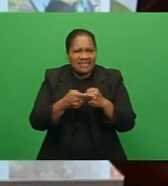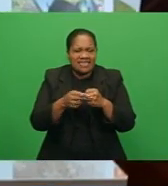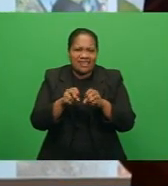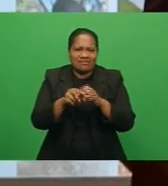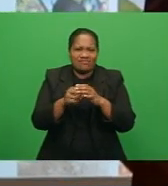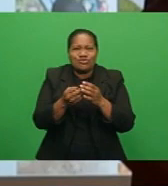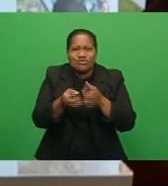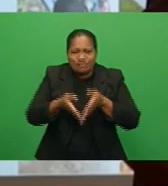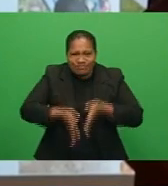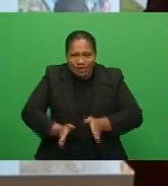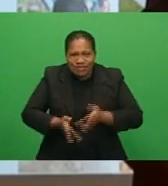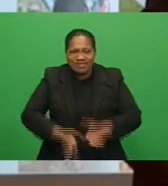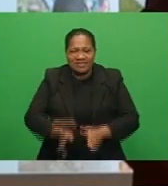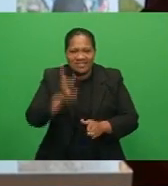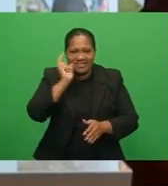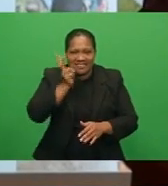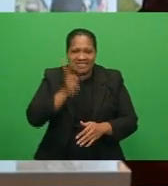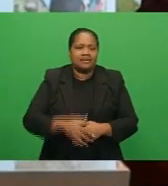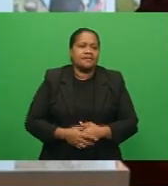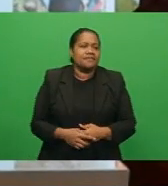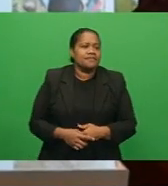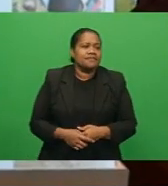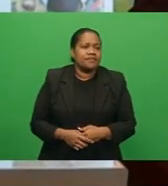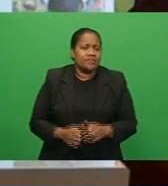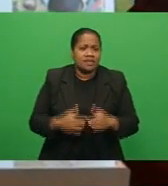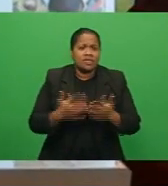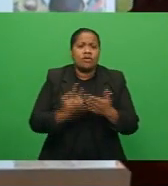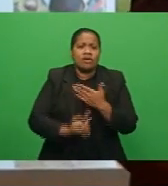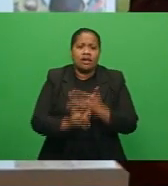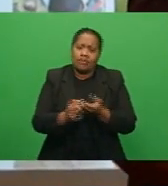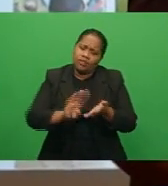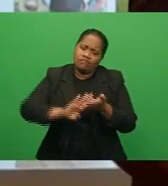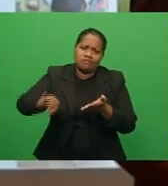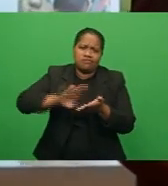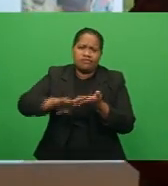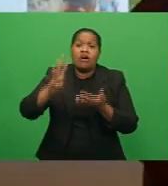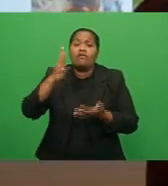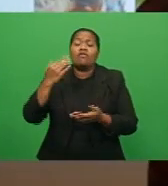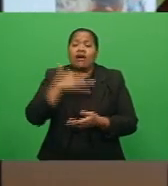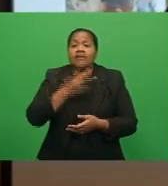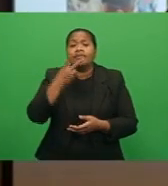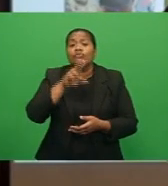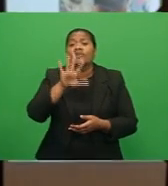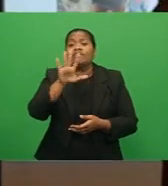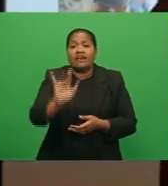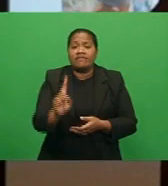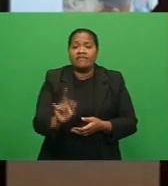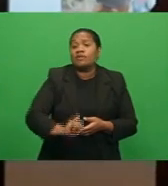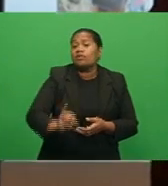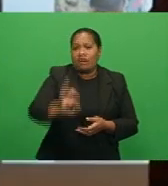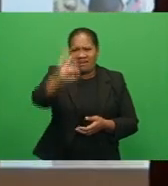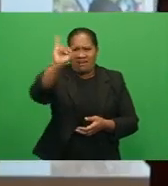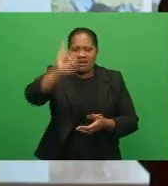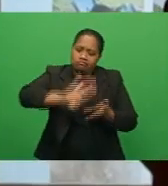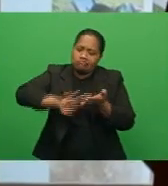removed about 435 iguanas in their solstice, adults, juveniles, hatchlings.